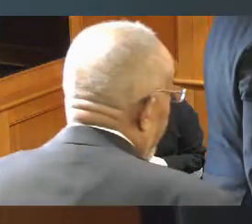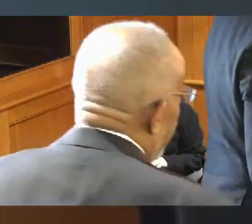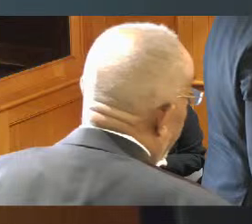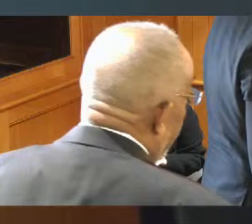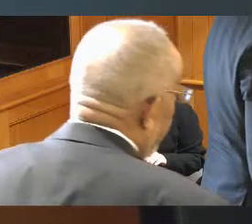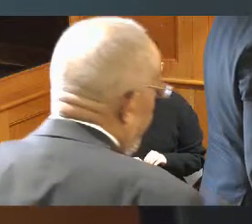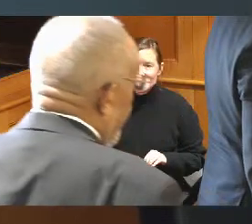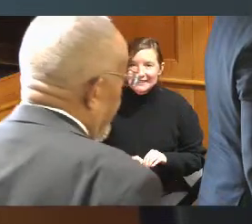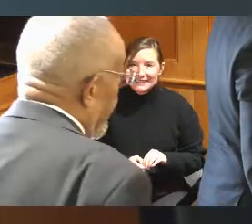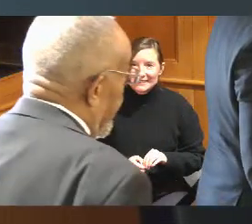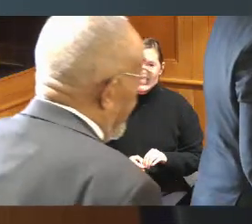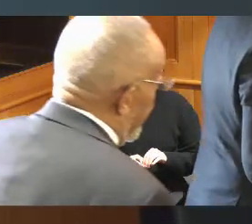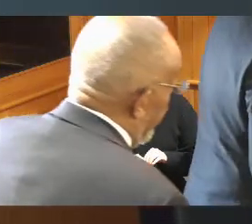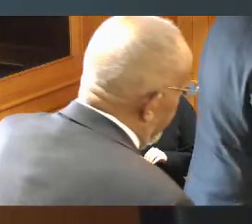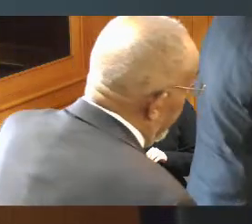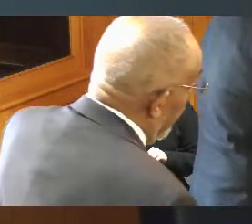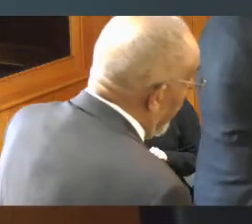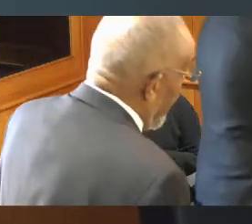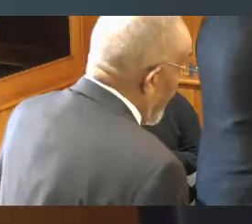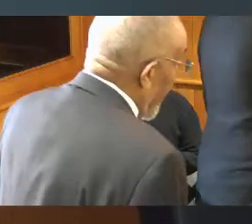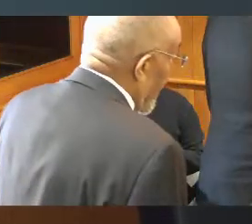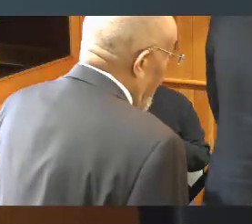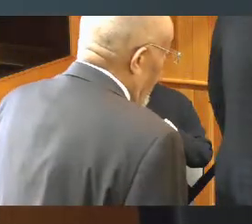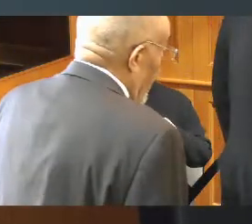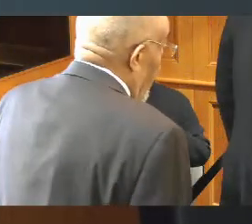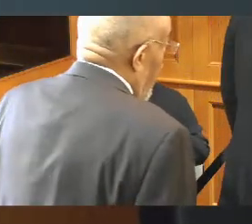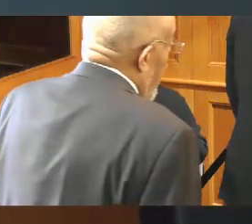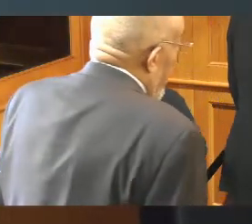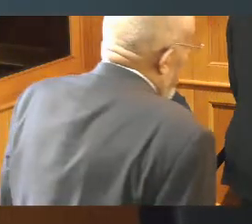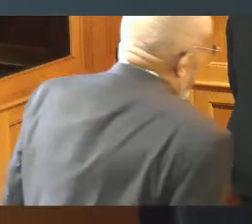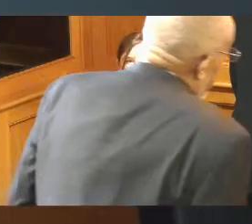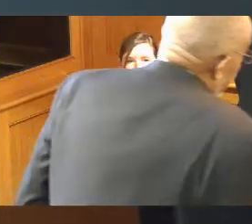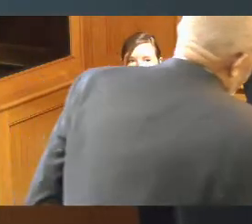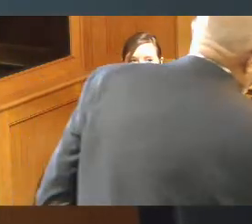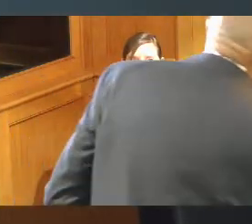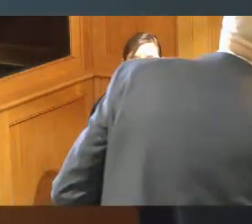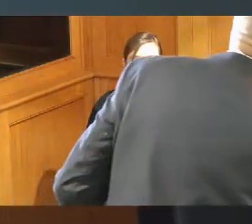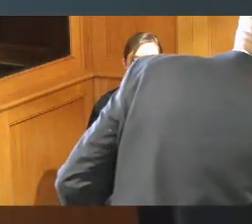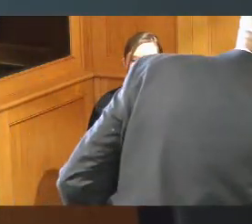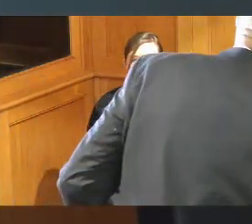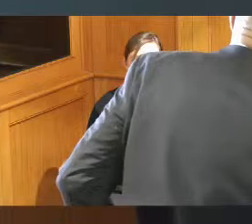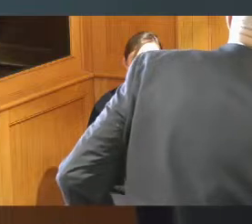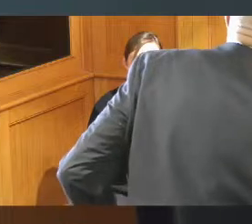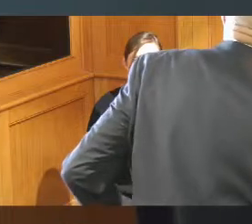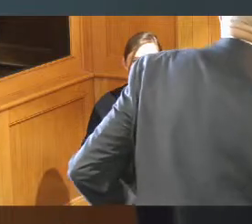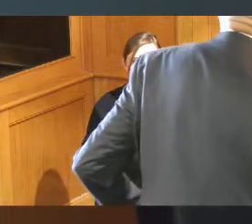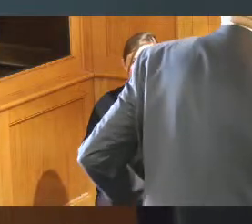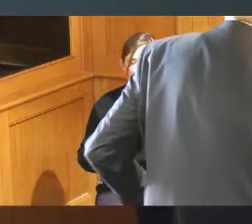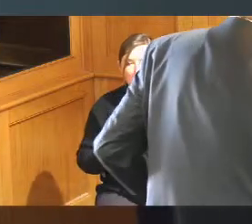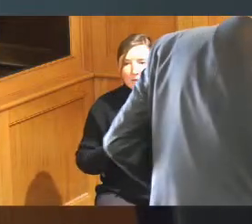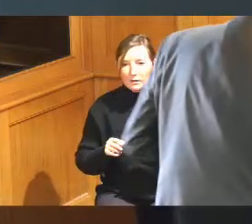Black Greek letter organizations and fraternities provide a forum for African Americans to feel their personal need for affiliation